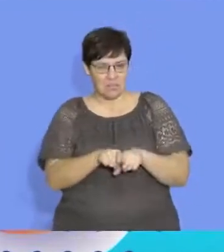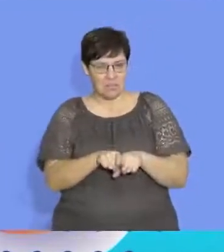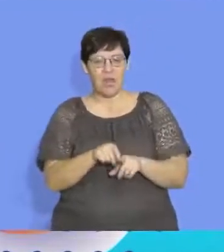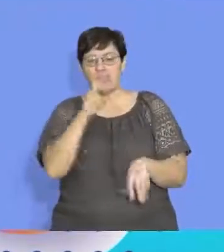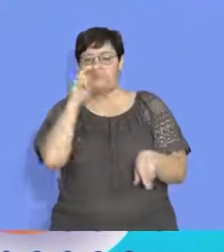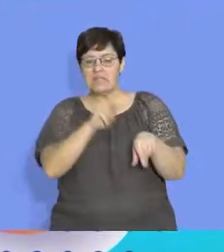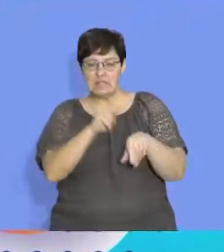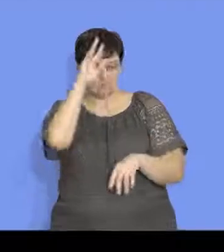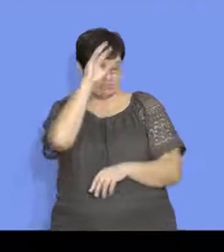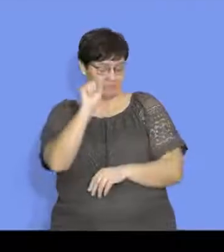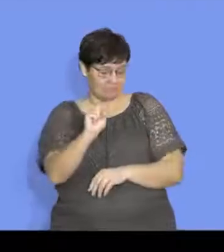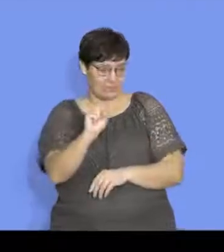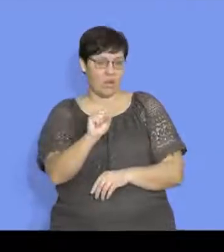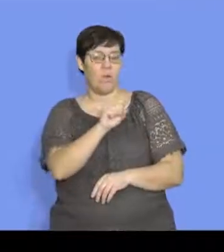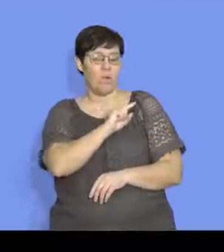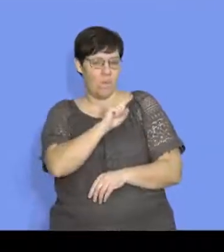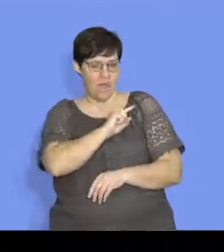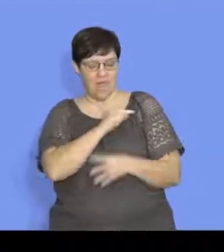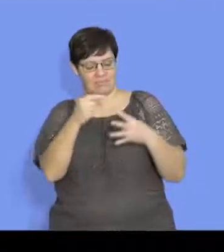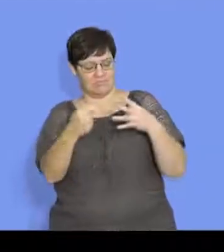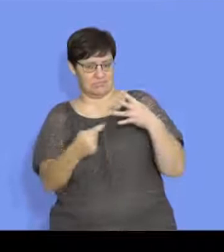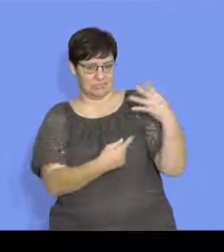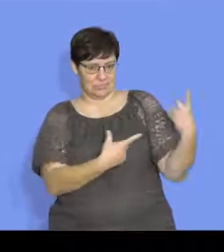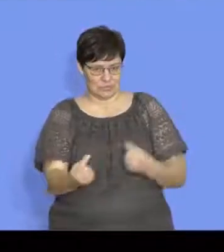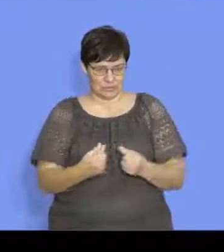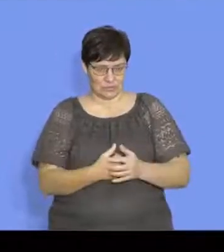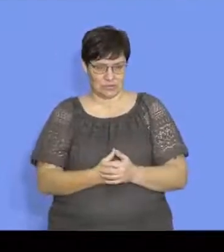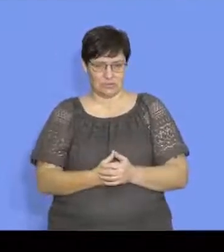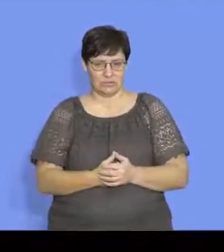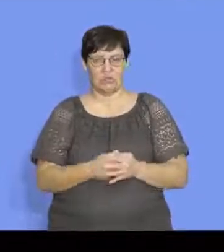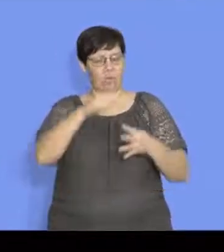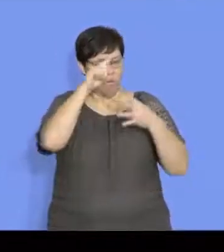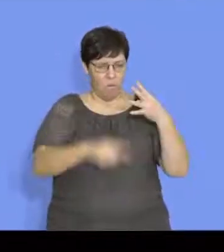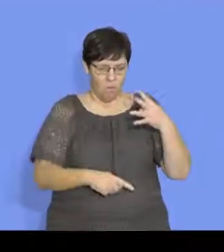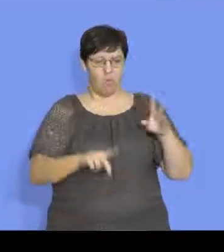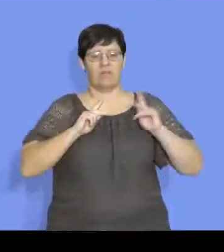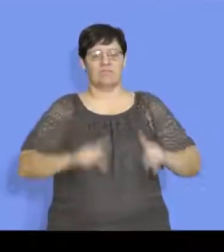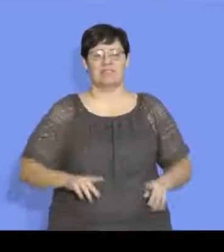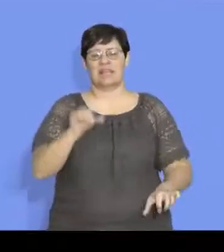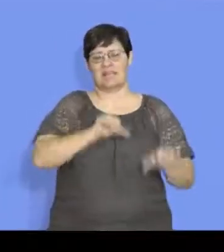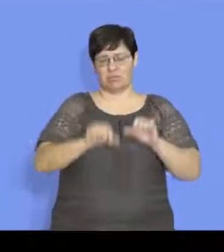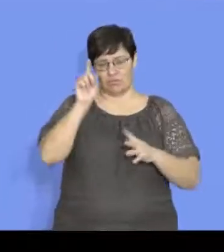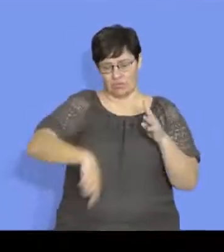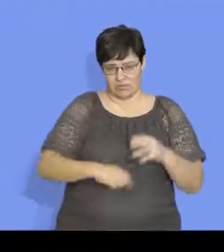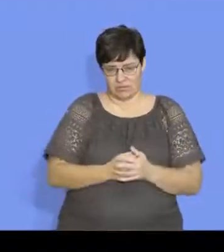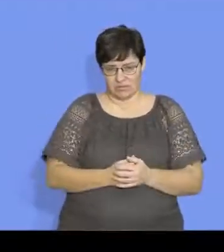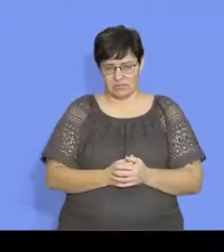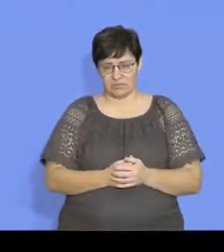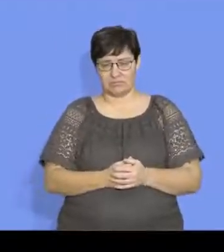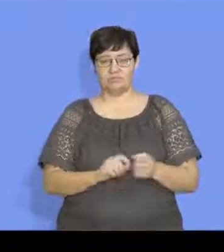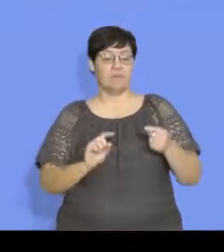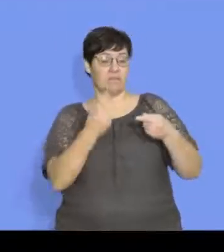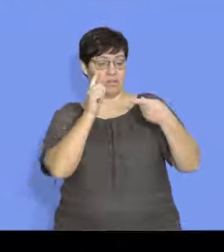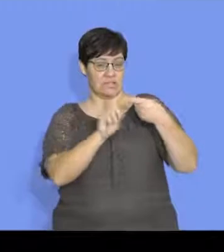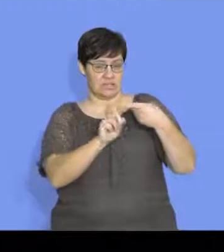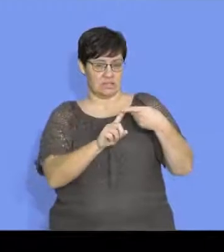remember as we go through this section. And in fact, all sections of physics and chemistry. So the first thing that I want to talk about